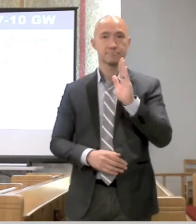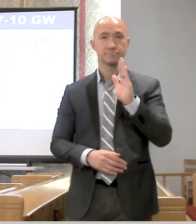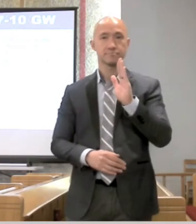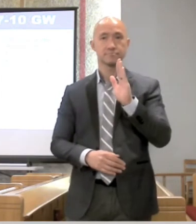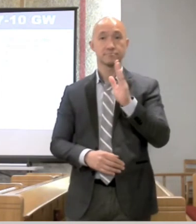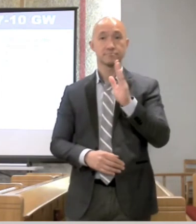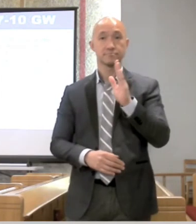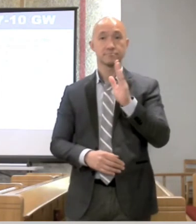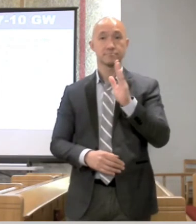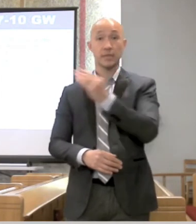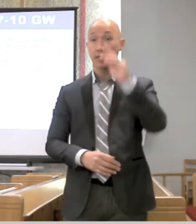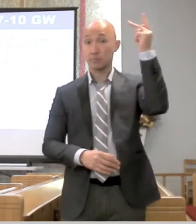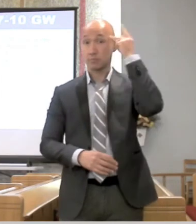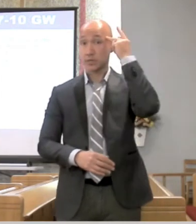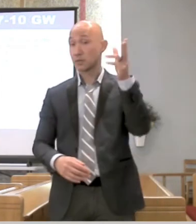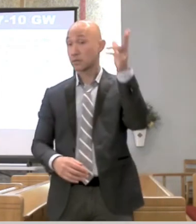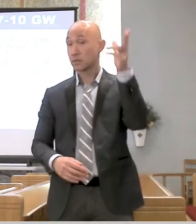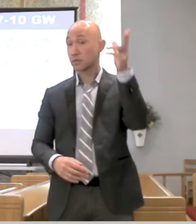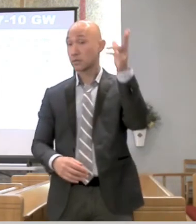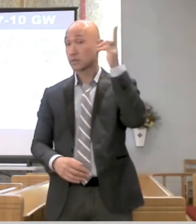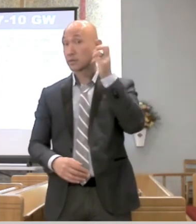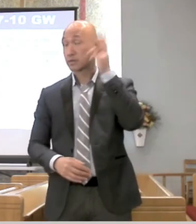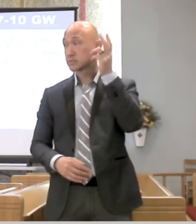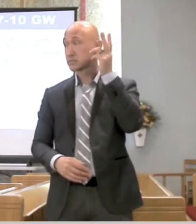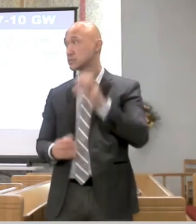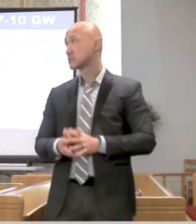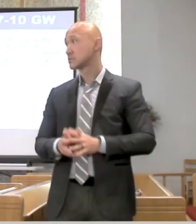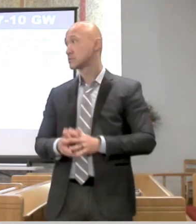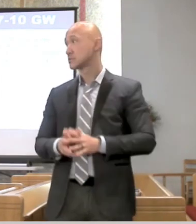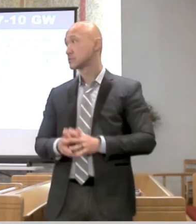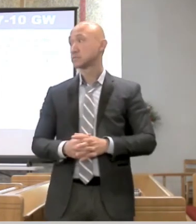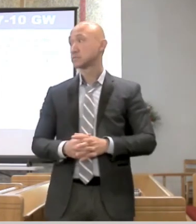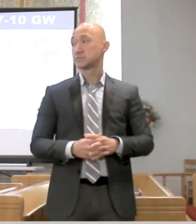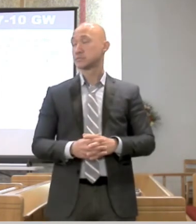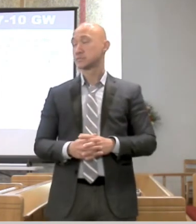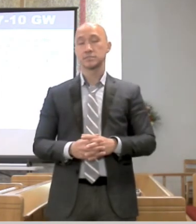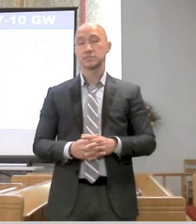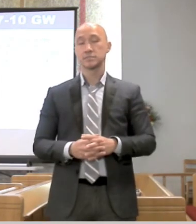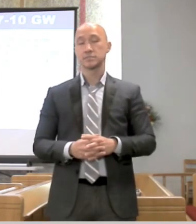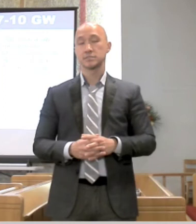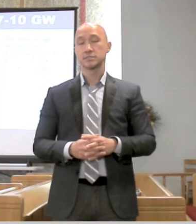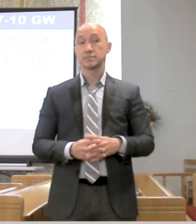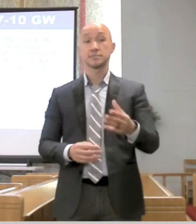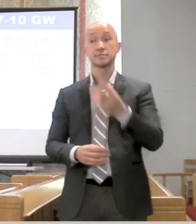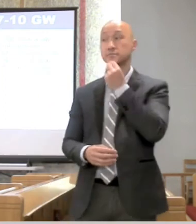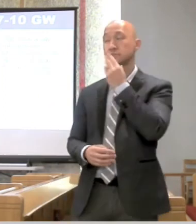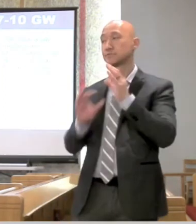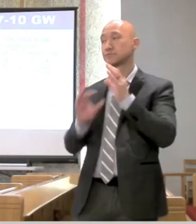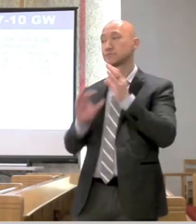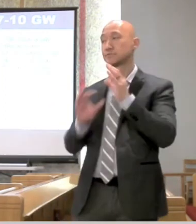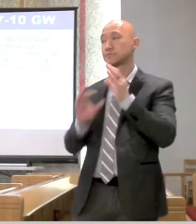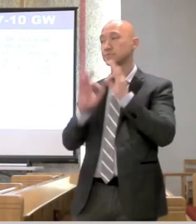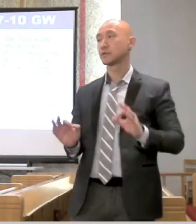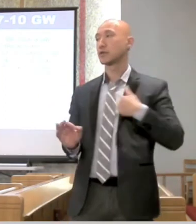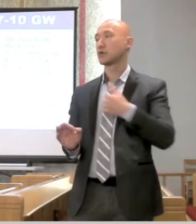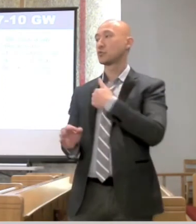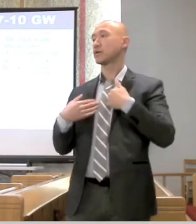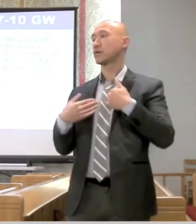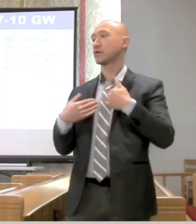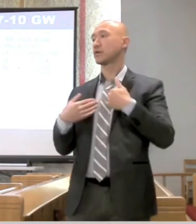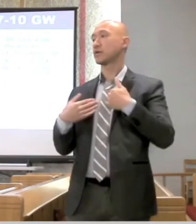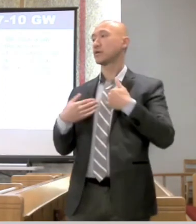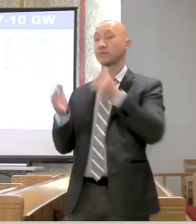him. Look at what it says here. The Jews answered Pilate, we have a law, and by that law he must die, because he